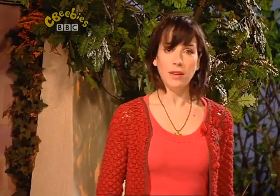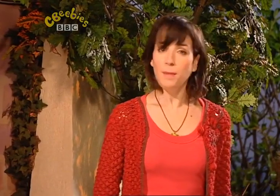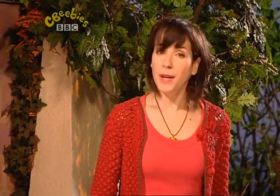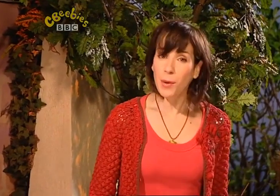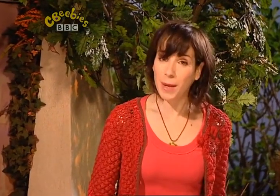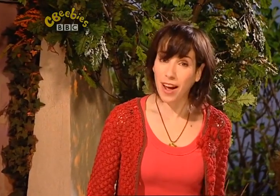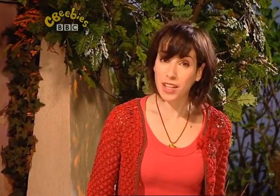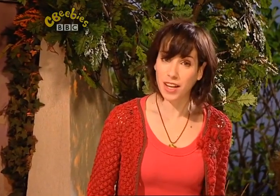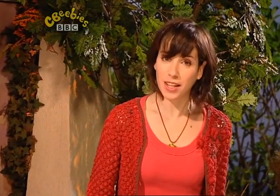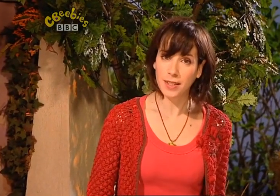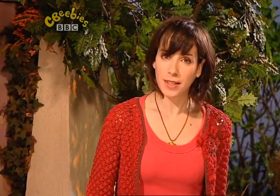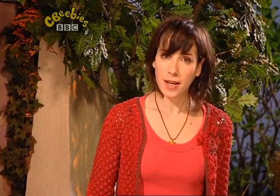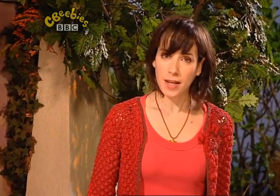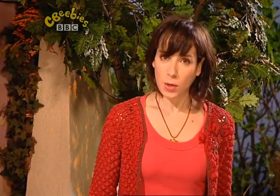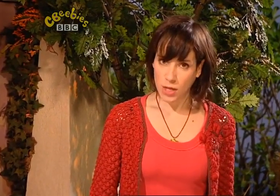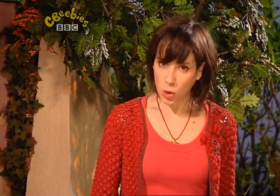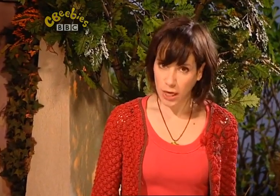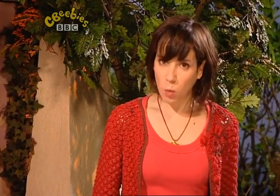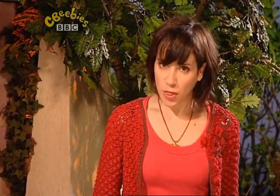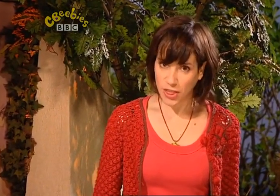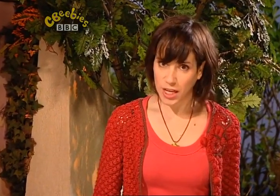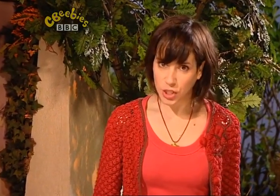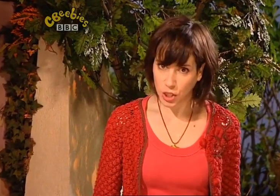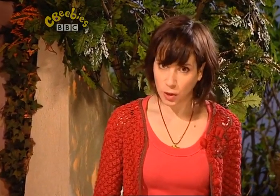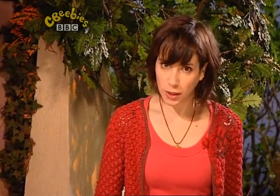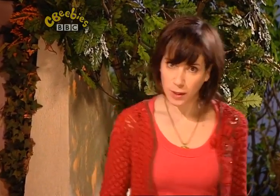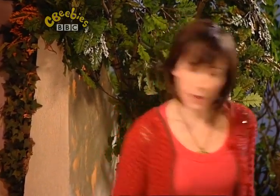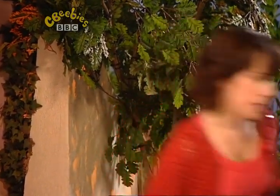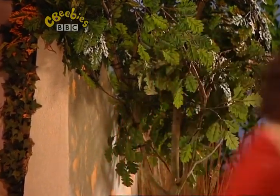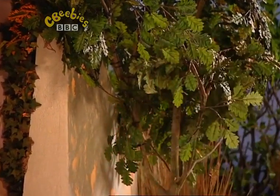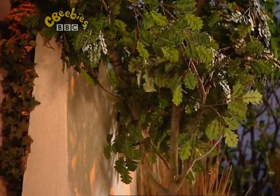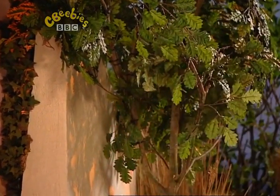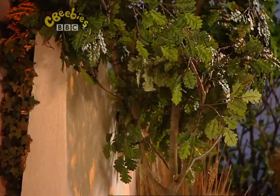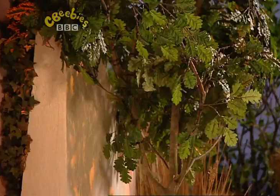called, but nobody heard her. There was only one thing to do.